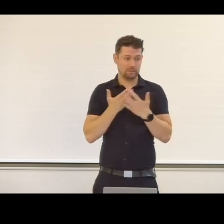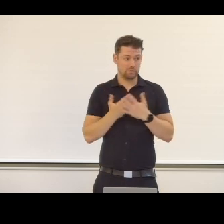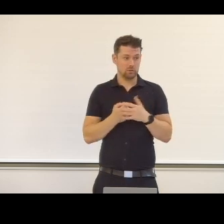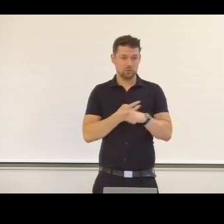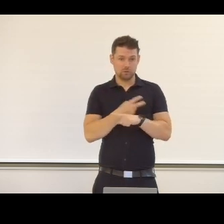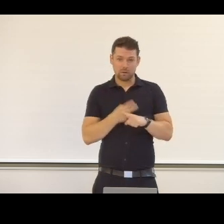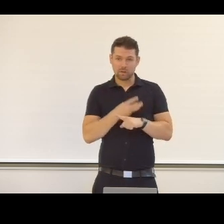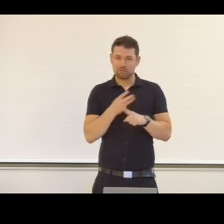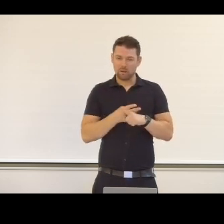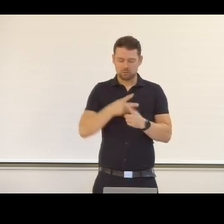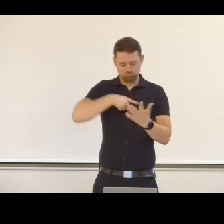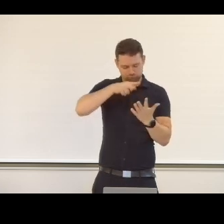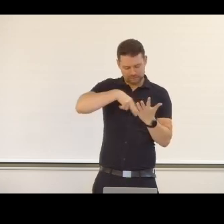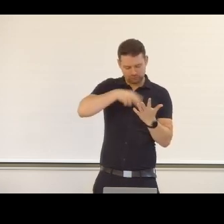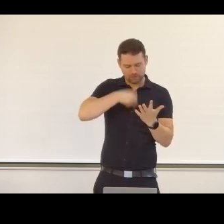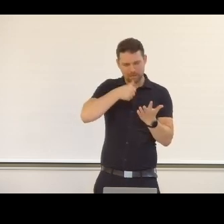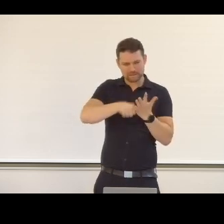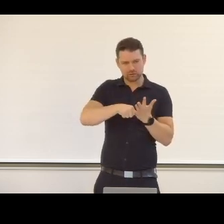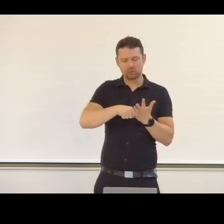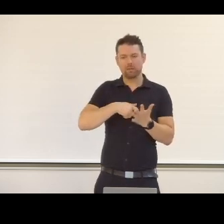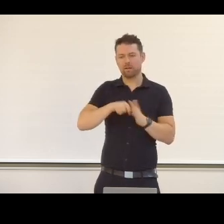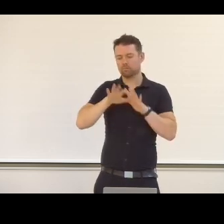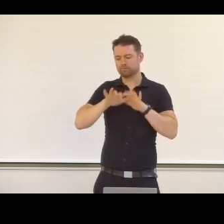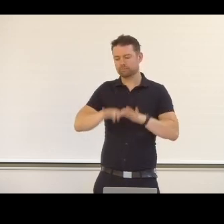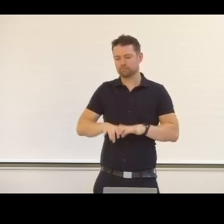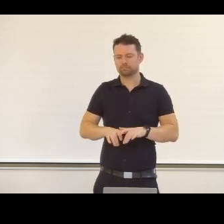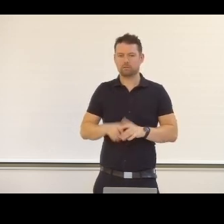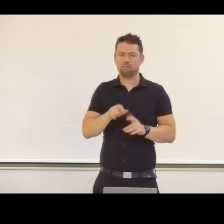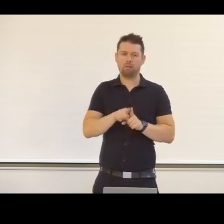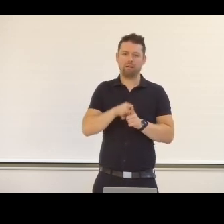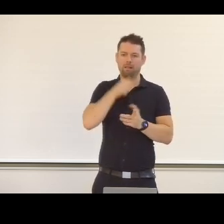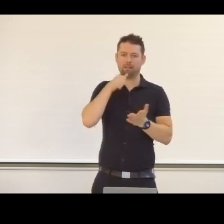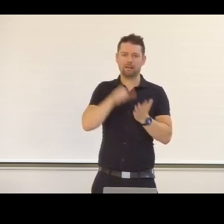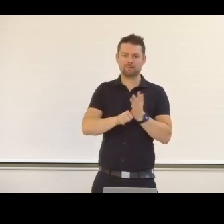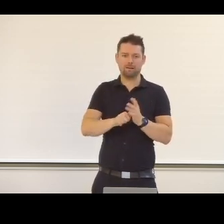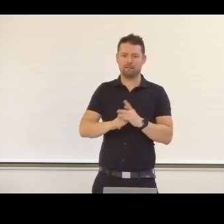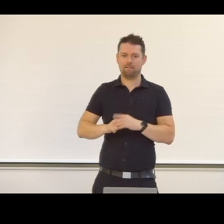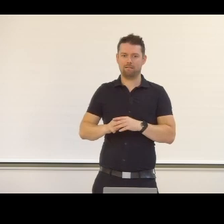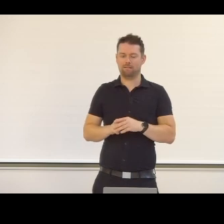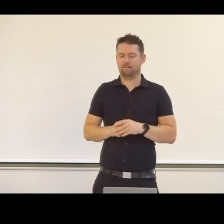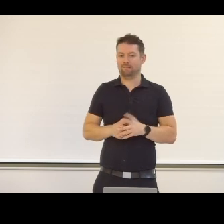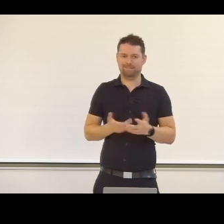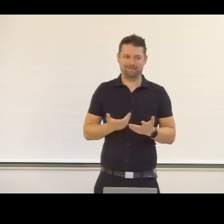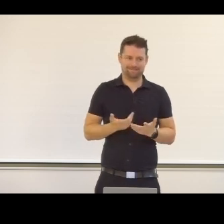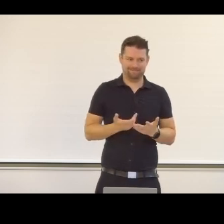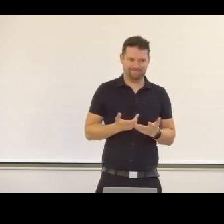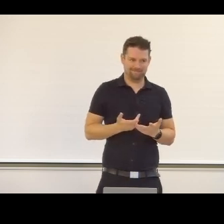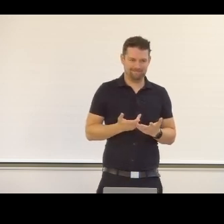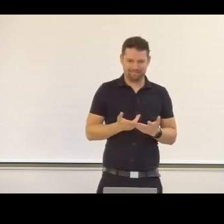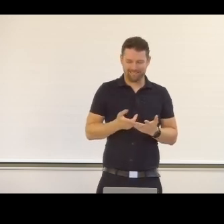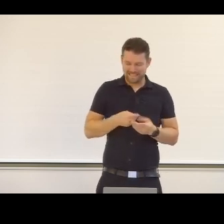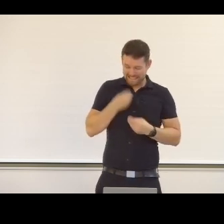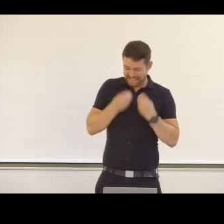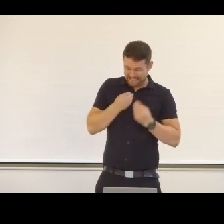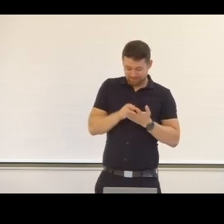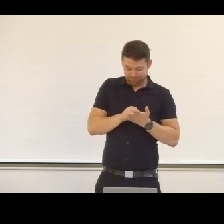the messages that I had received and write like letters from the past century, the long ones describing everything. That's